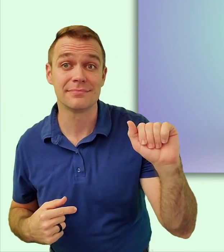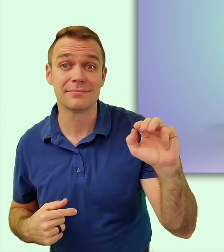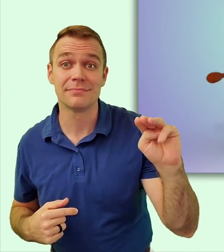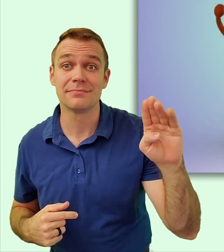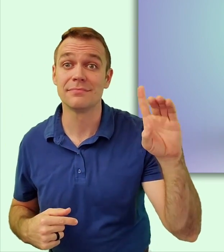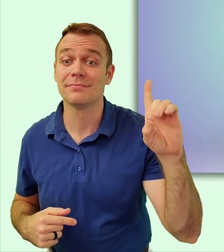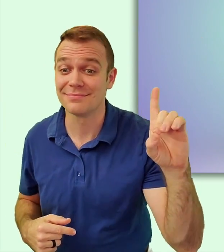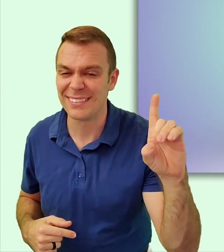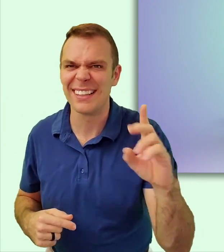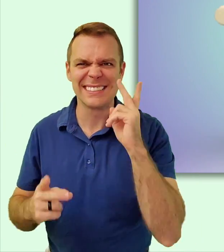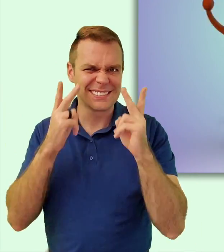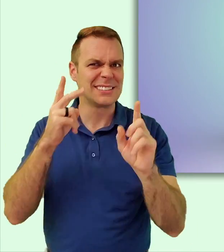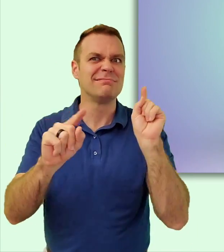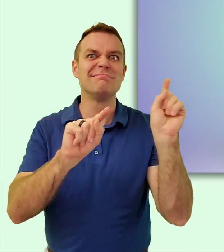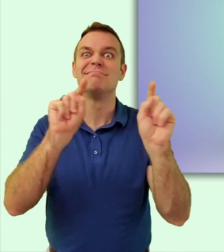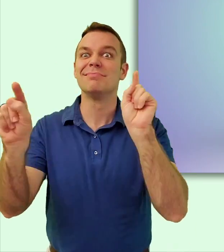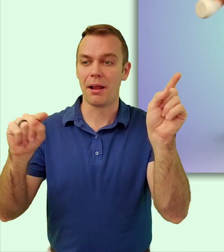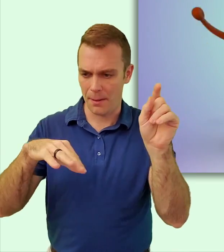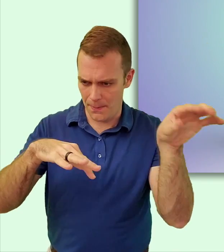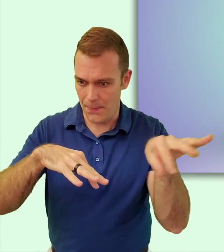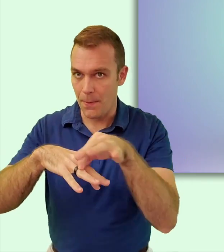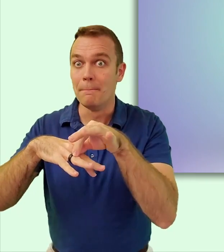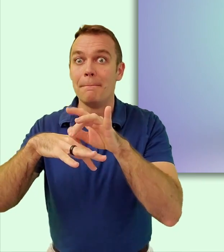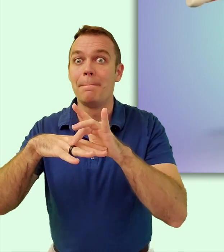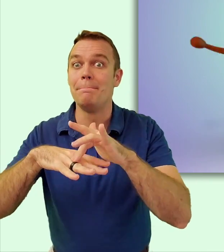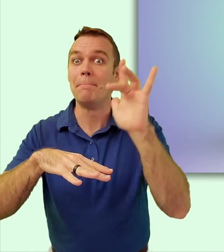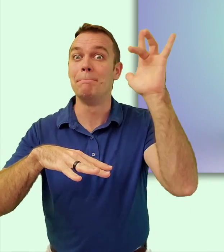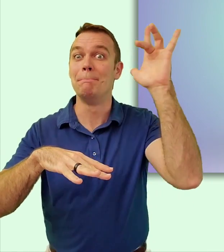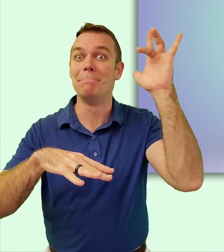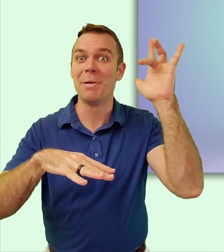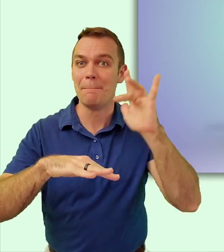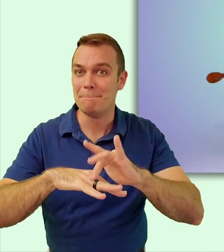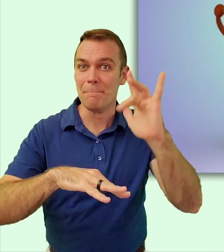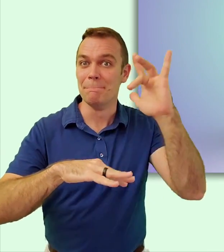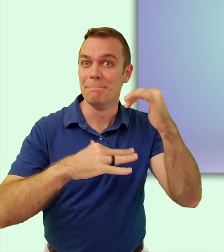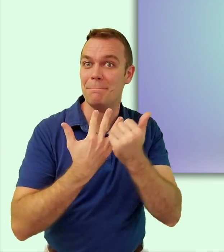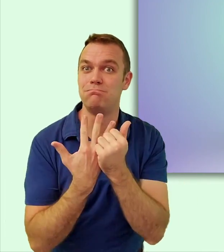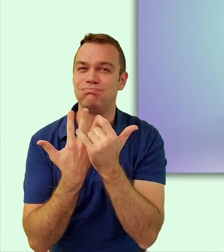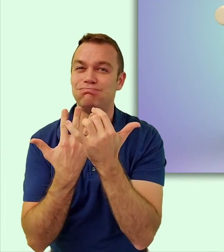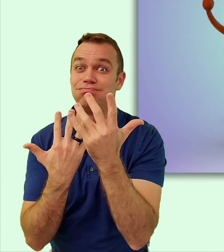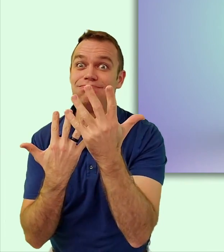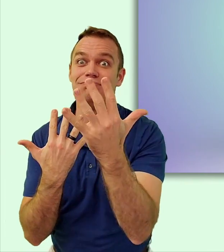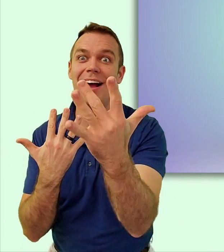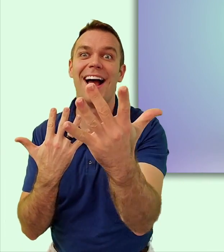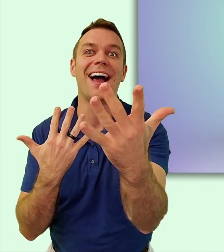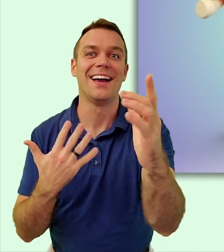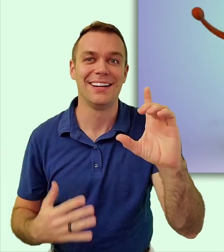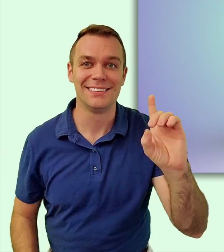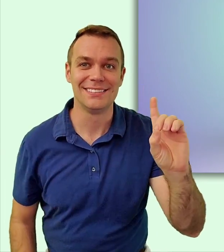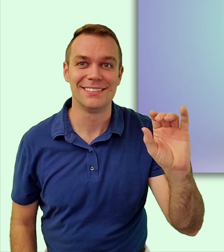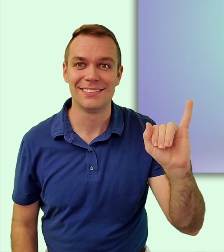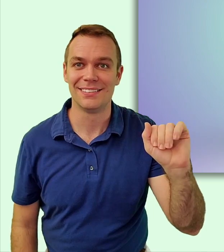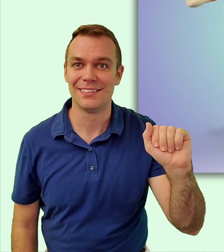a diamond. You can see me on a ring. I'm so shiny and so bright. I'm